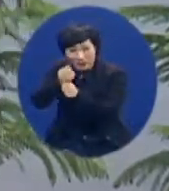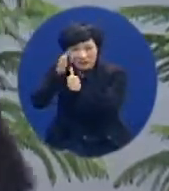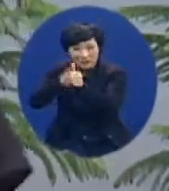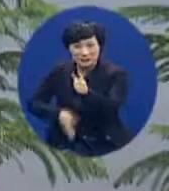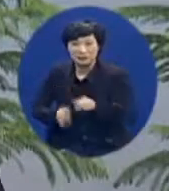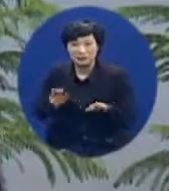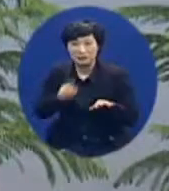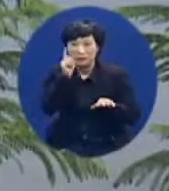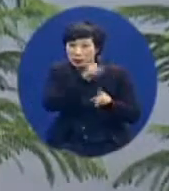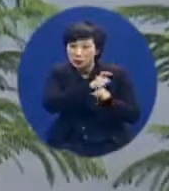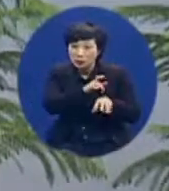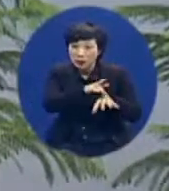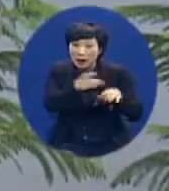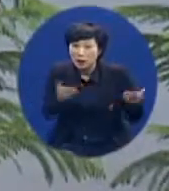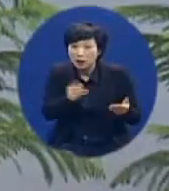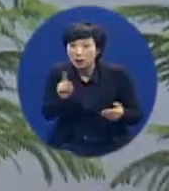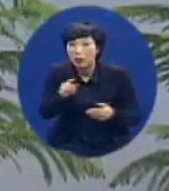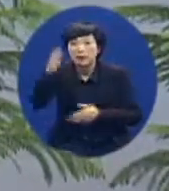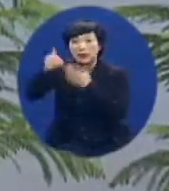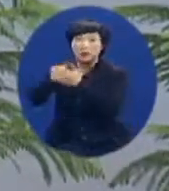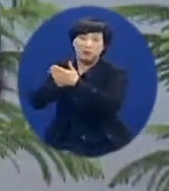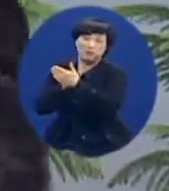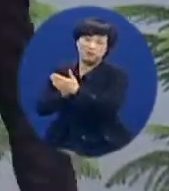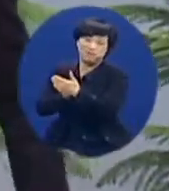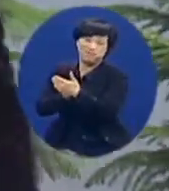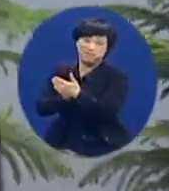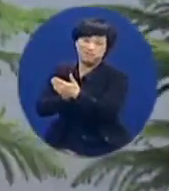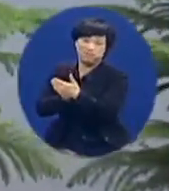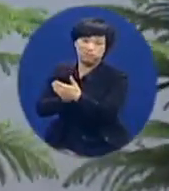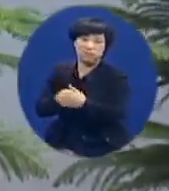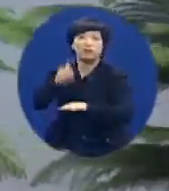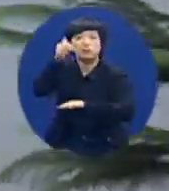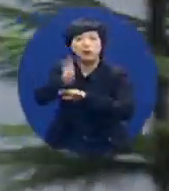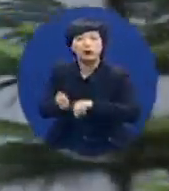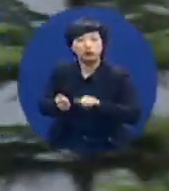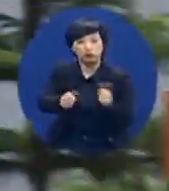rely on the Lord, that He can help us.